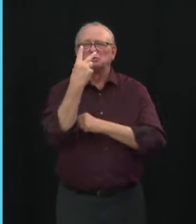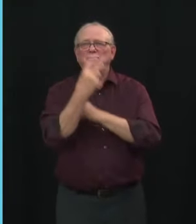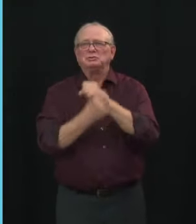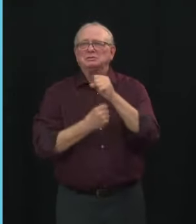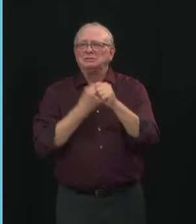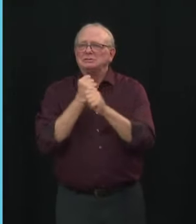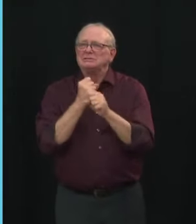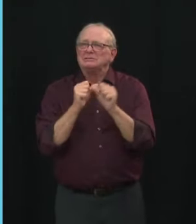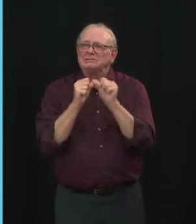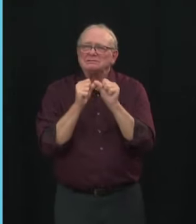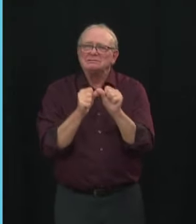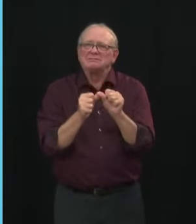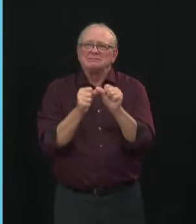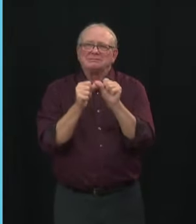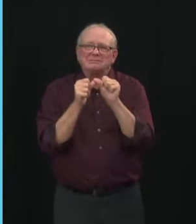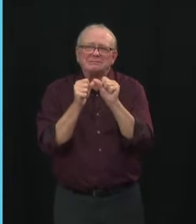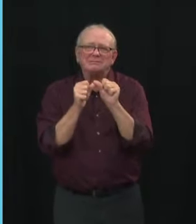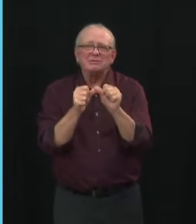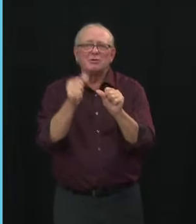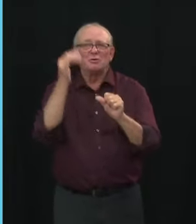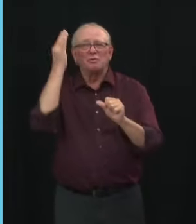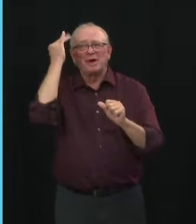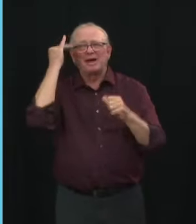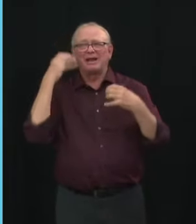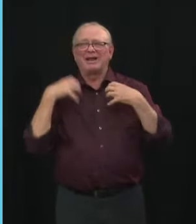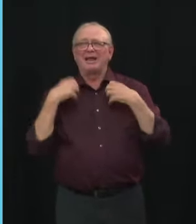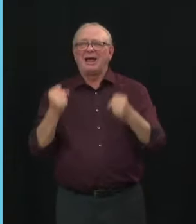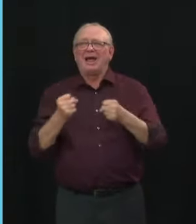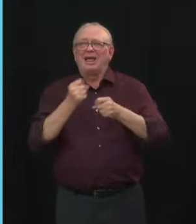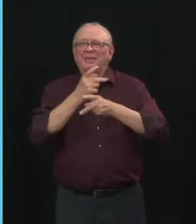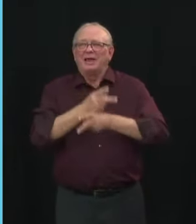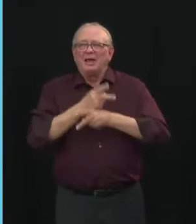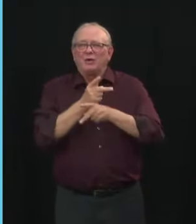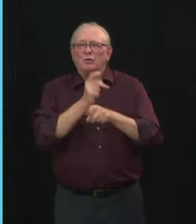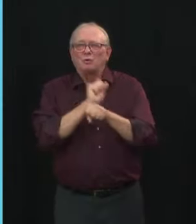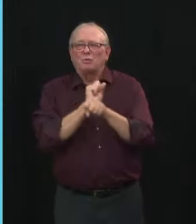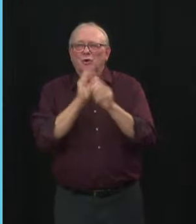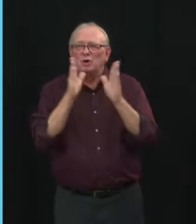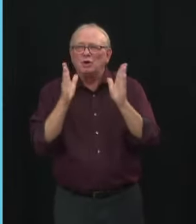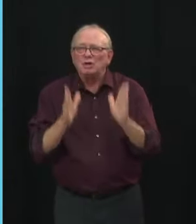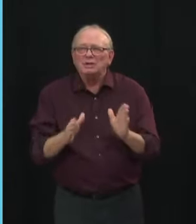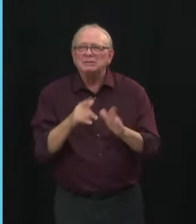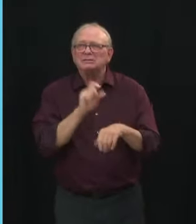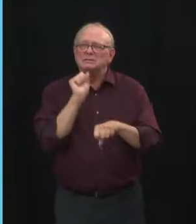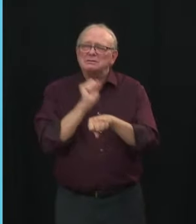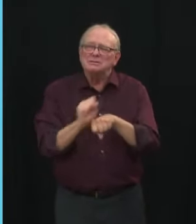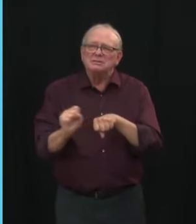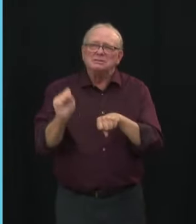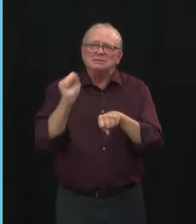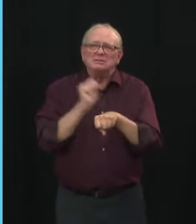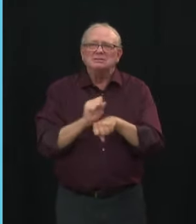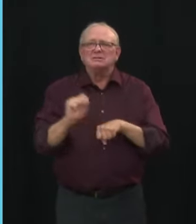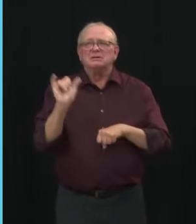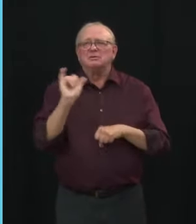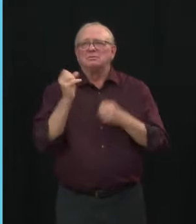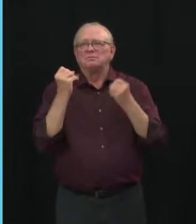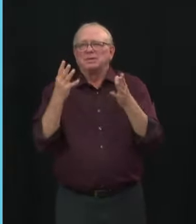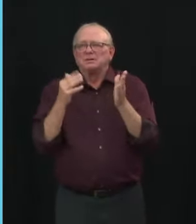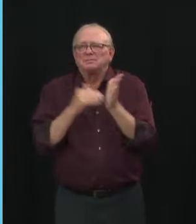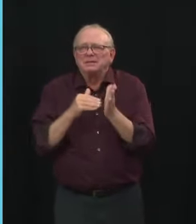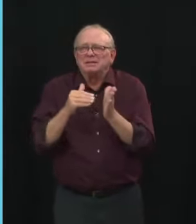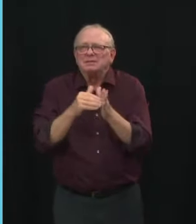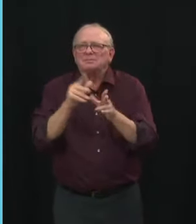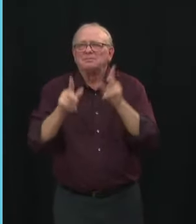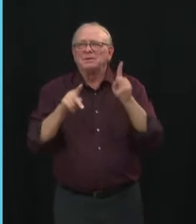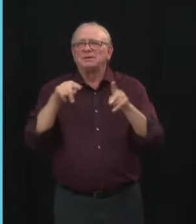hard work of our healthcare professionals and the willingness of millions of Albertans to roll up their sleeves and get vaccinated. So thanks again to all of our